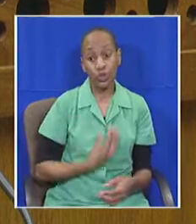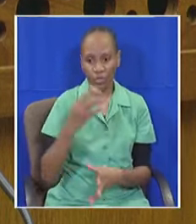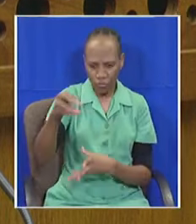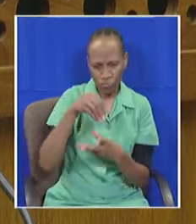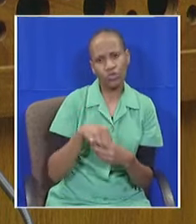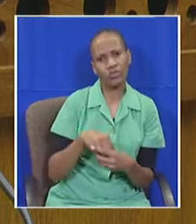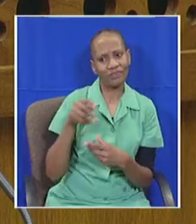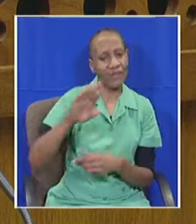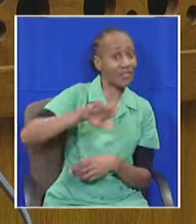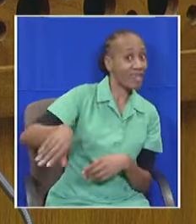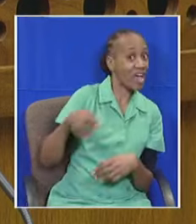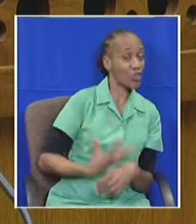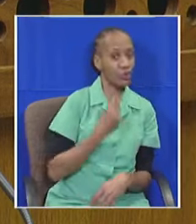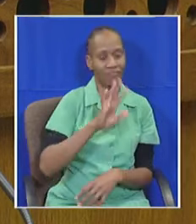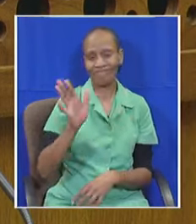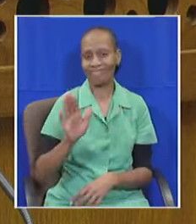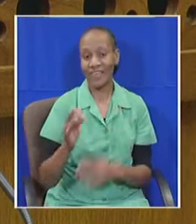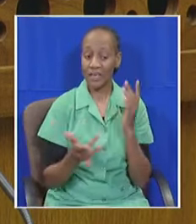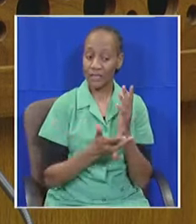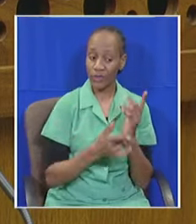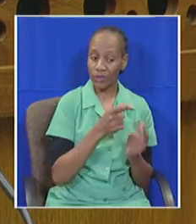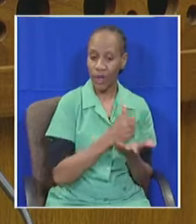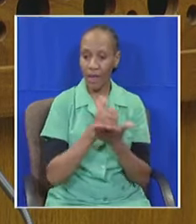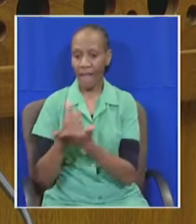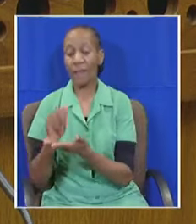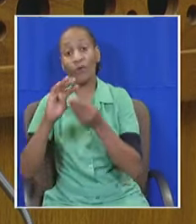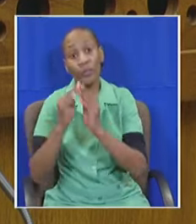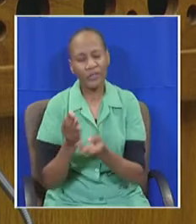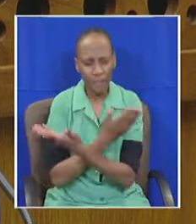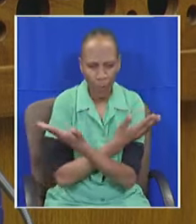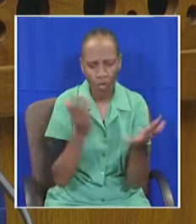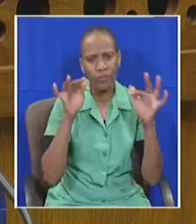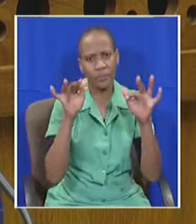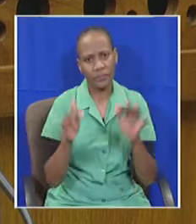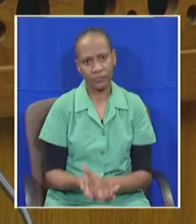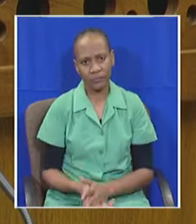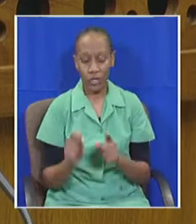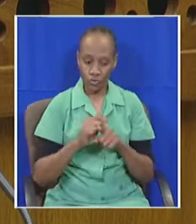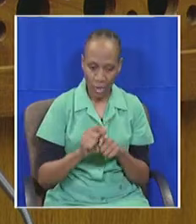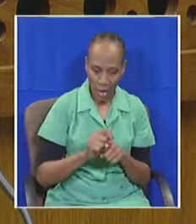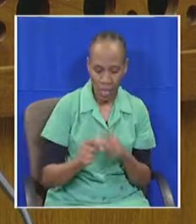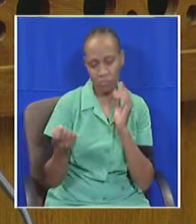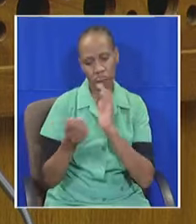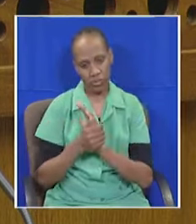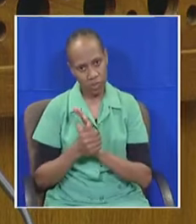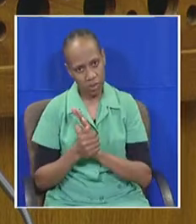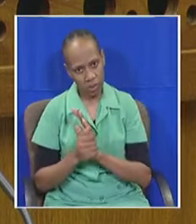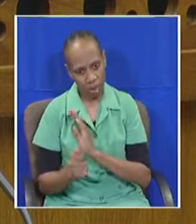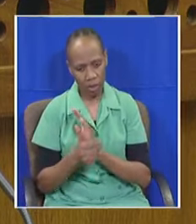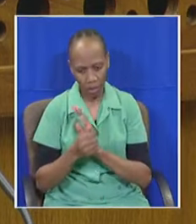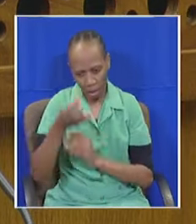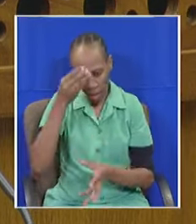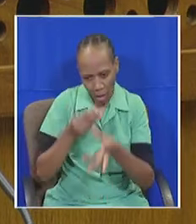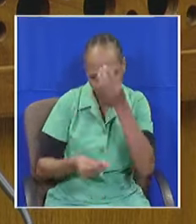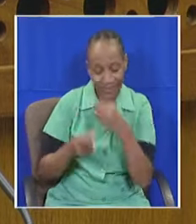are not left behind, and that technology benefits society as a whole. Training and skilling and long life learning is the